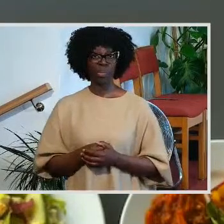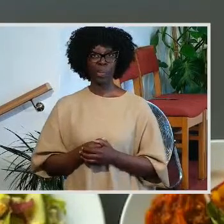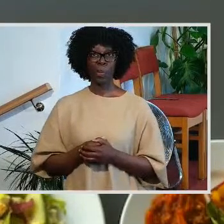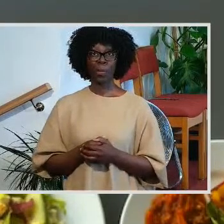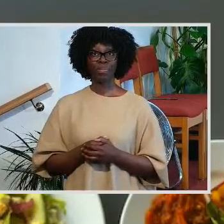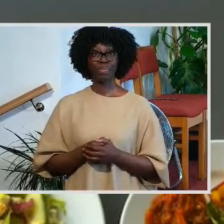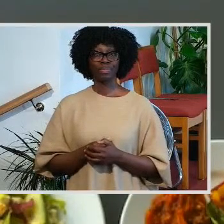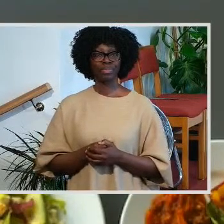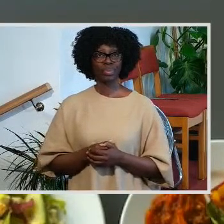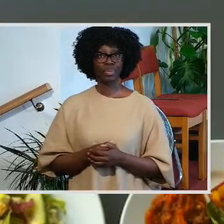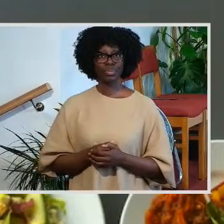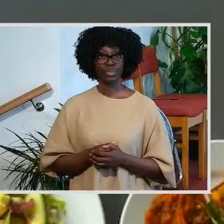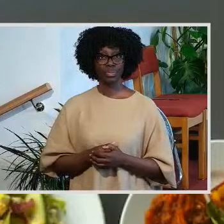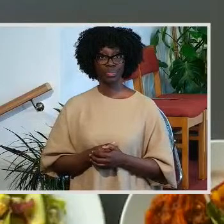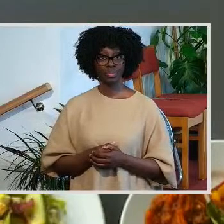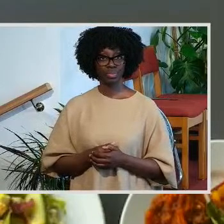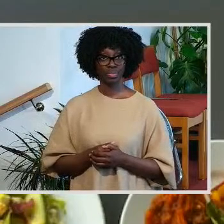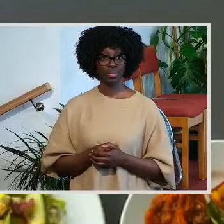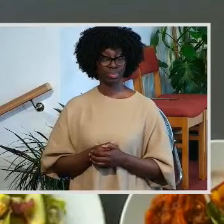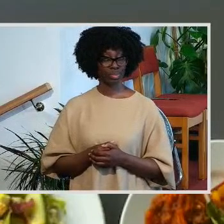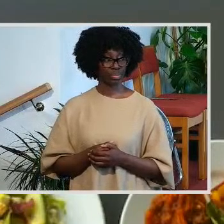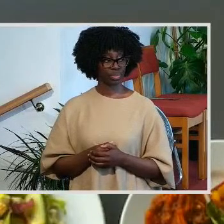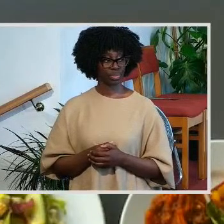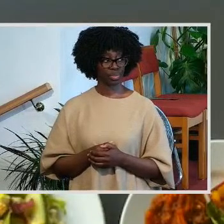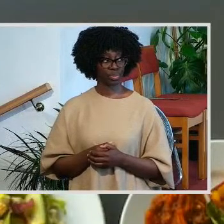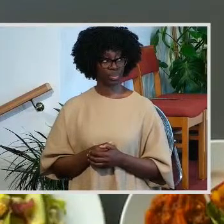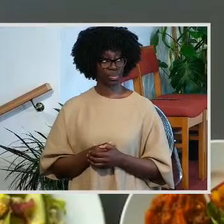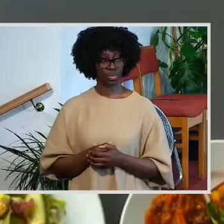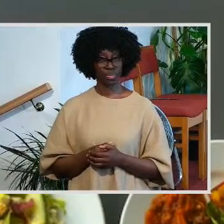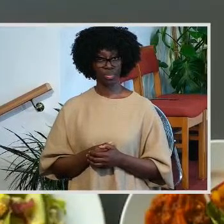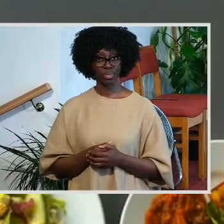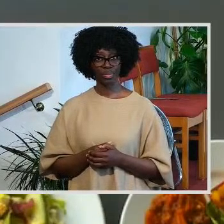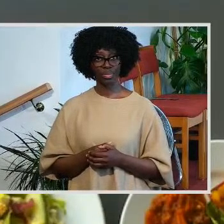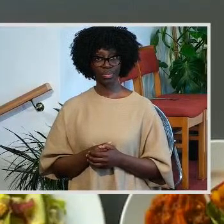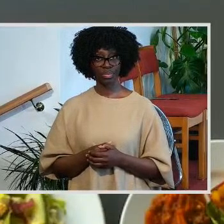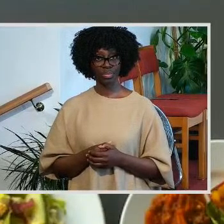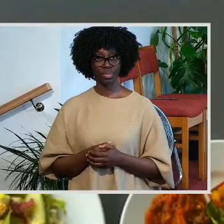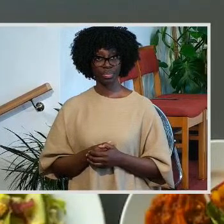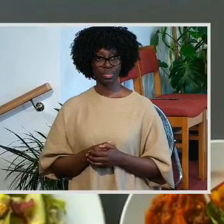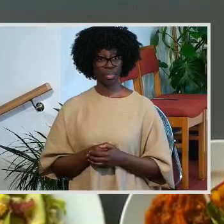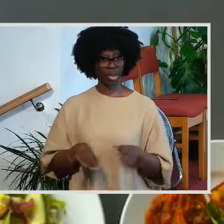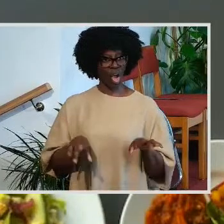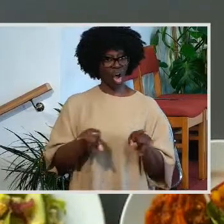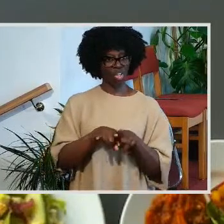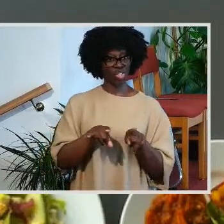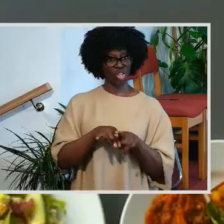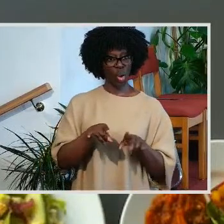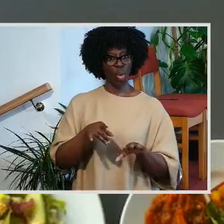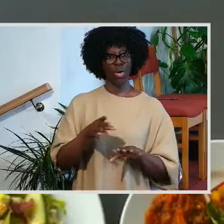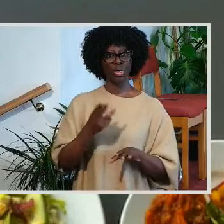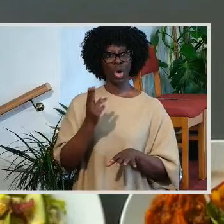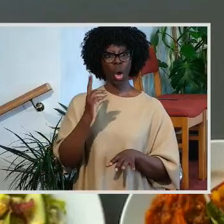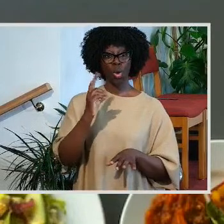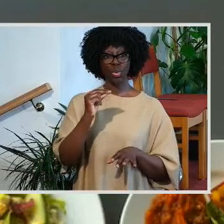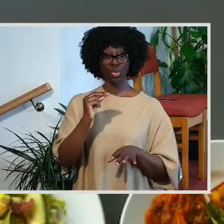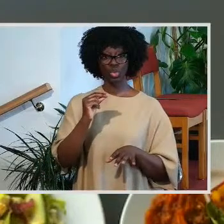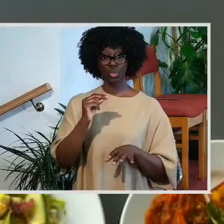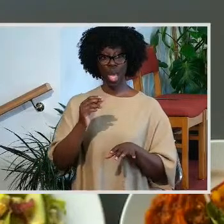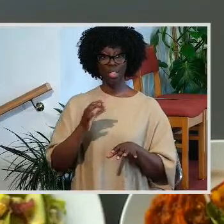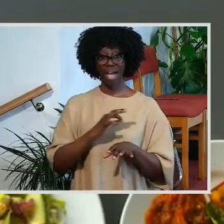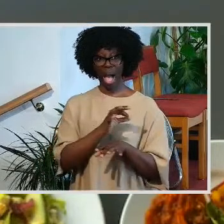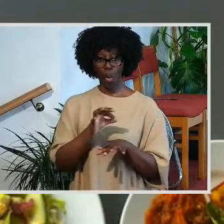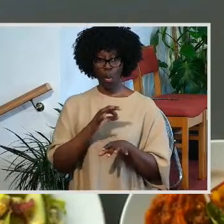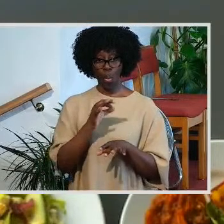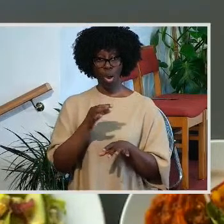some guidance as well from a book that I'll show you later on that suggests having a 12-hour fast as well